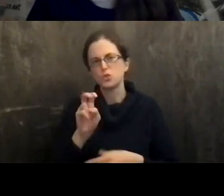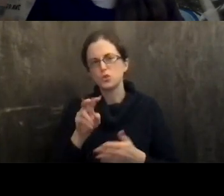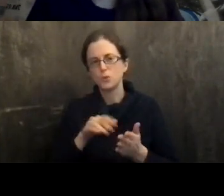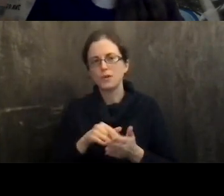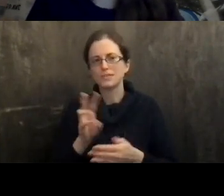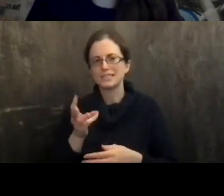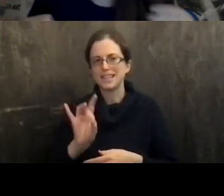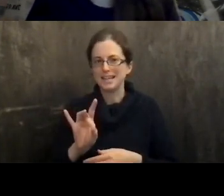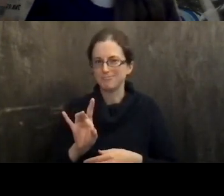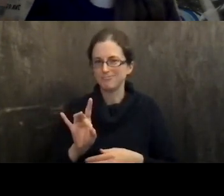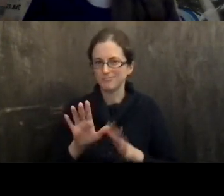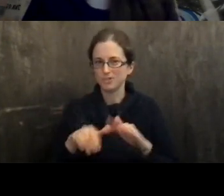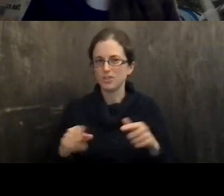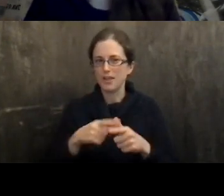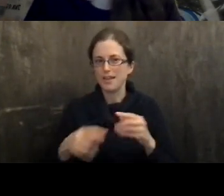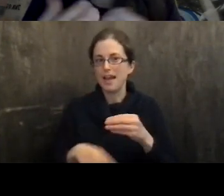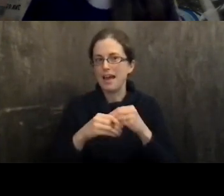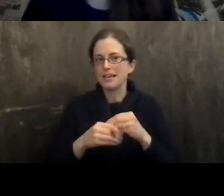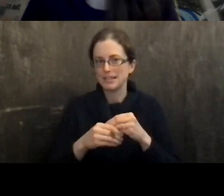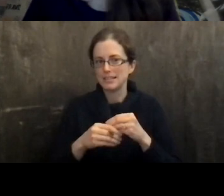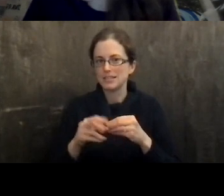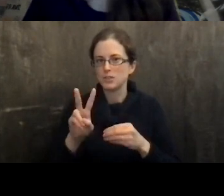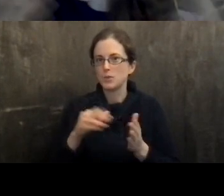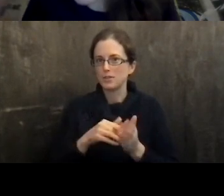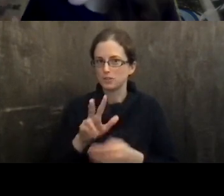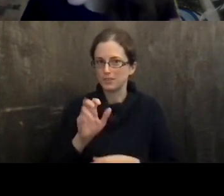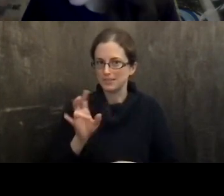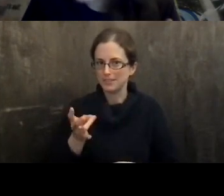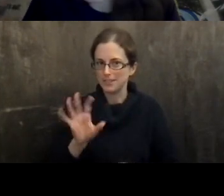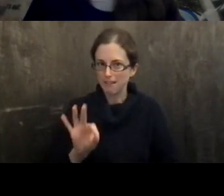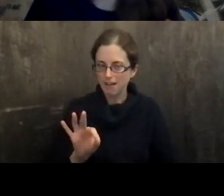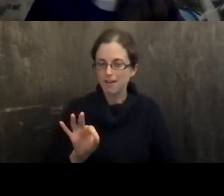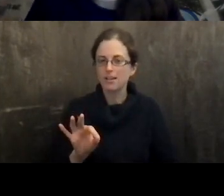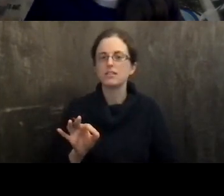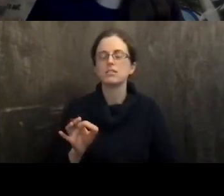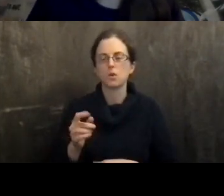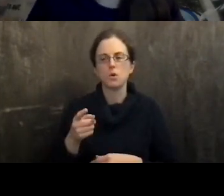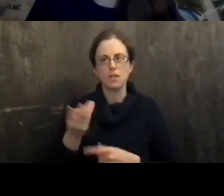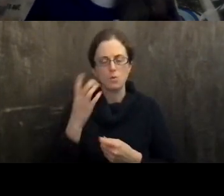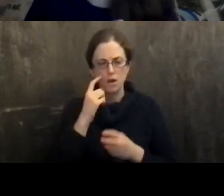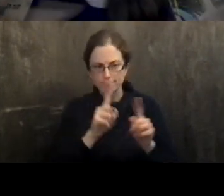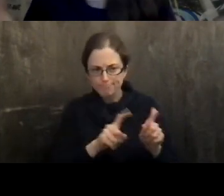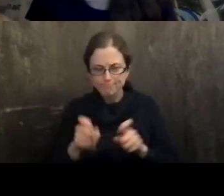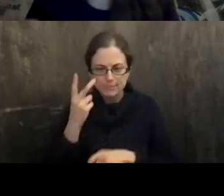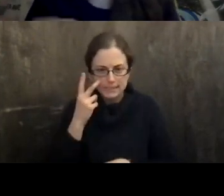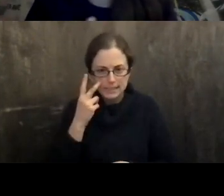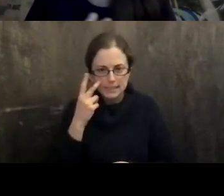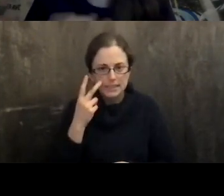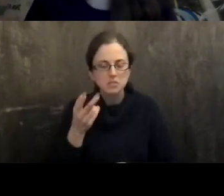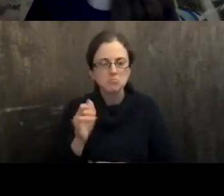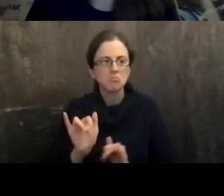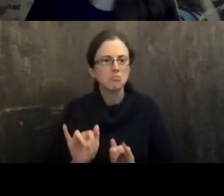clinical trials that were needed before it could become available to us in the community is that they did not see